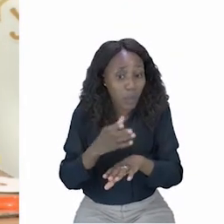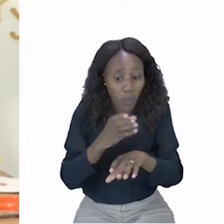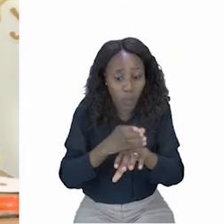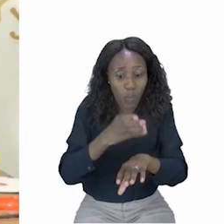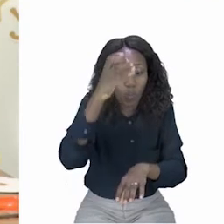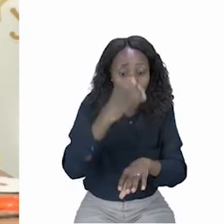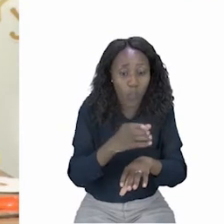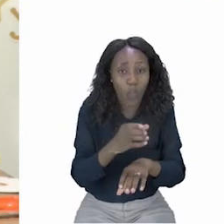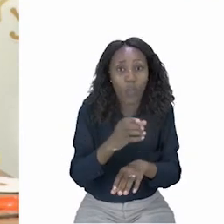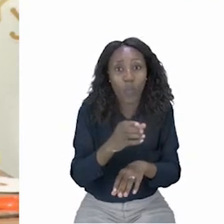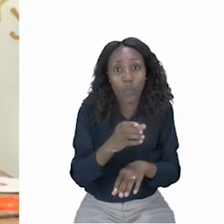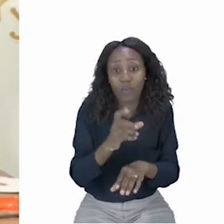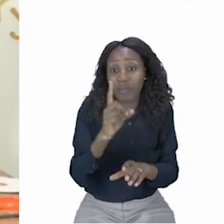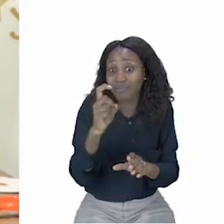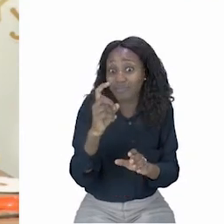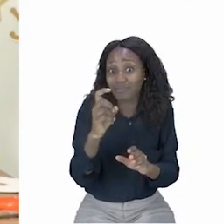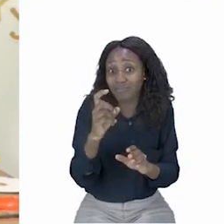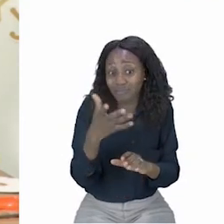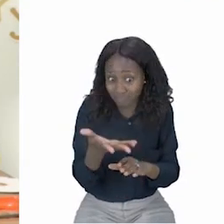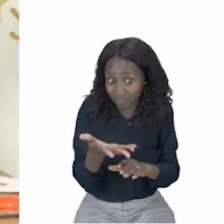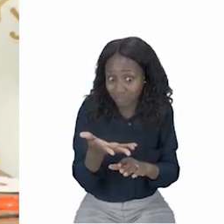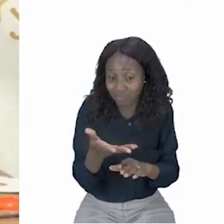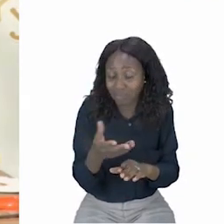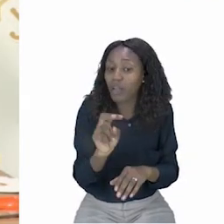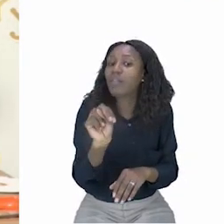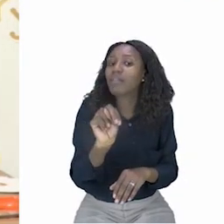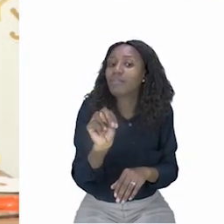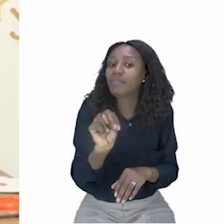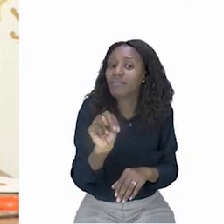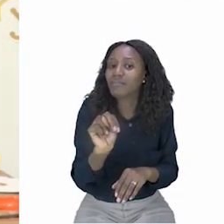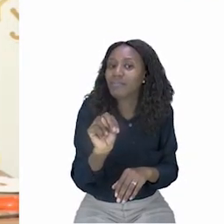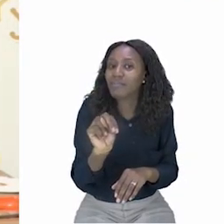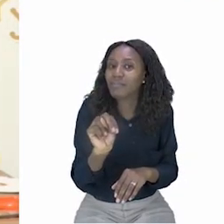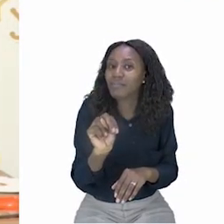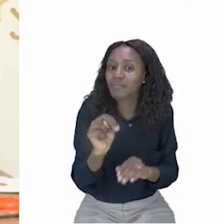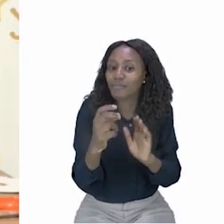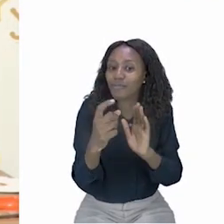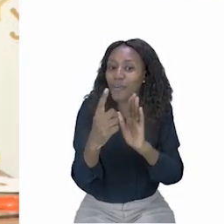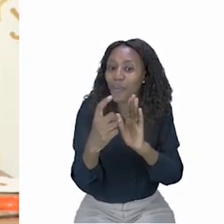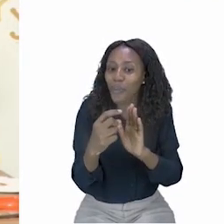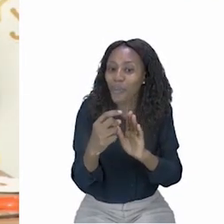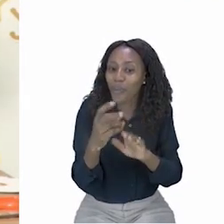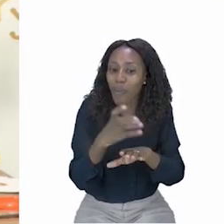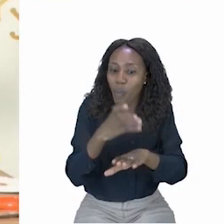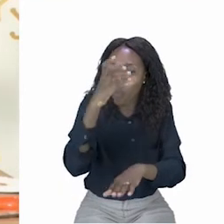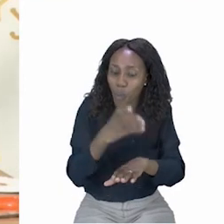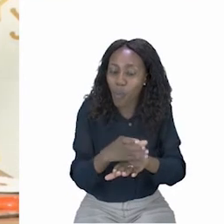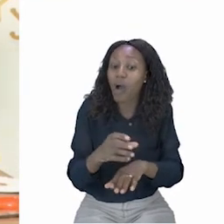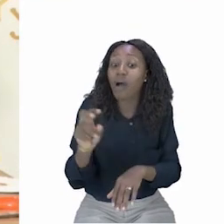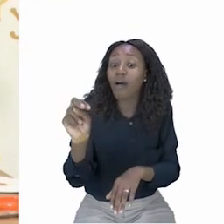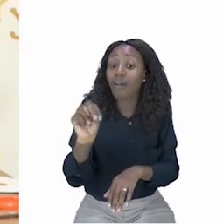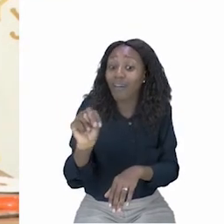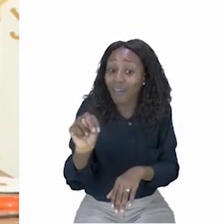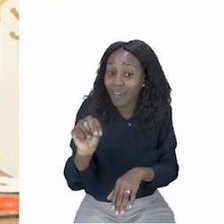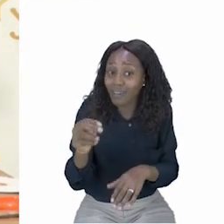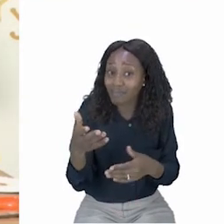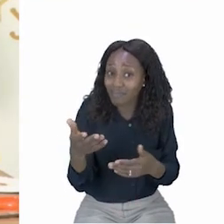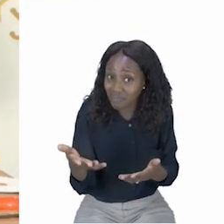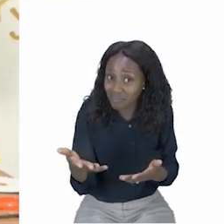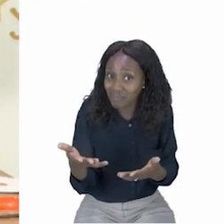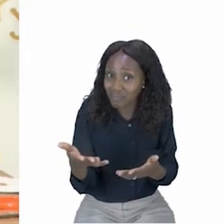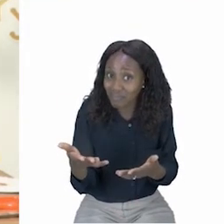is a thing, so it is a noun. The sanitizing bottle and even the